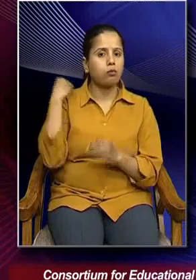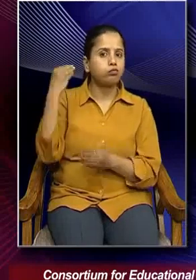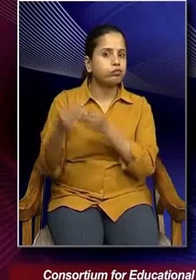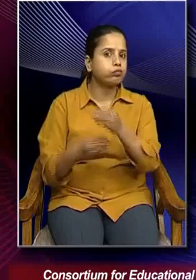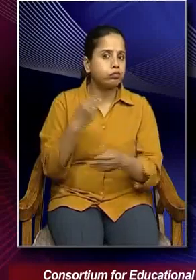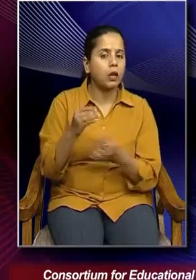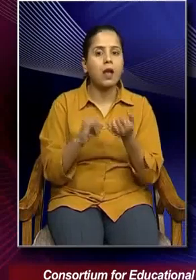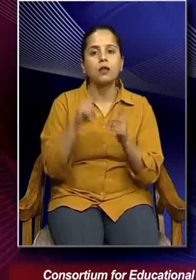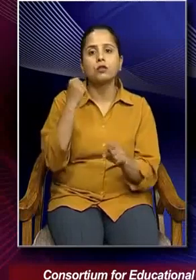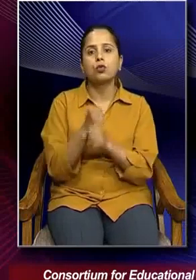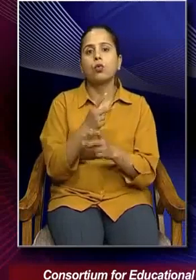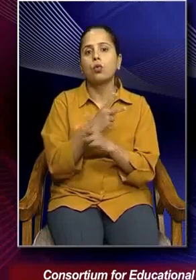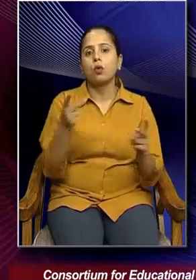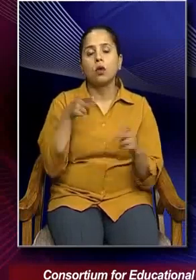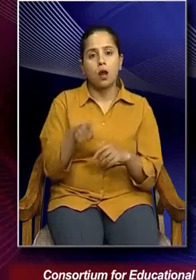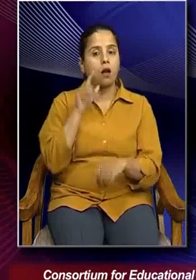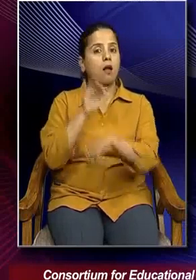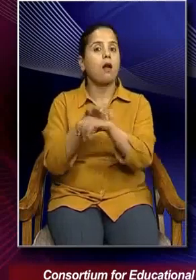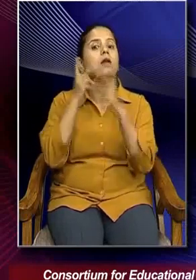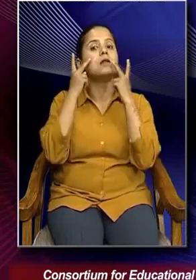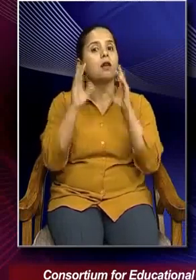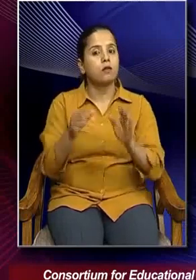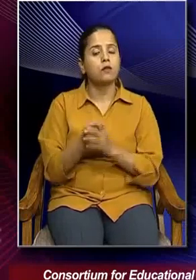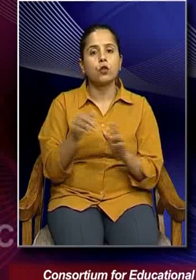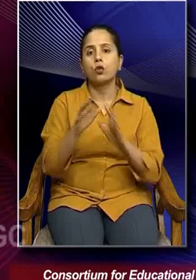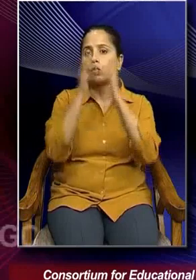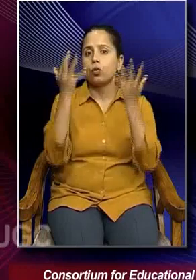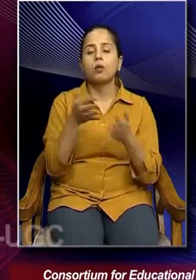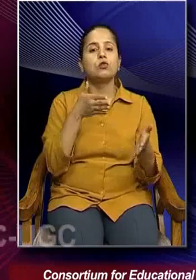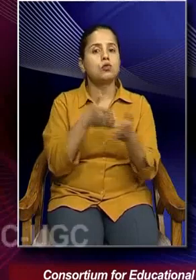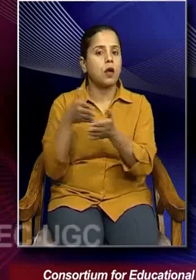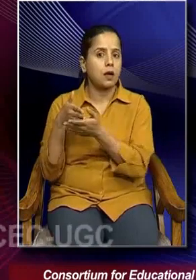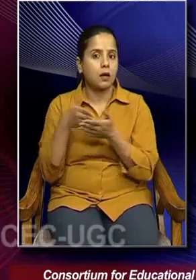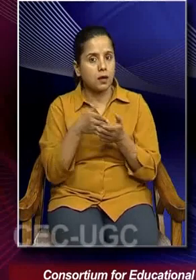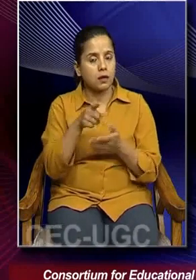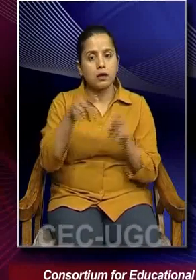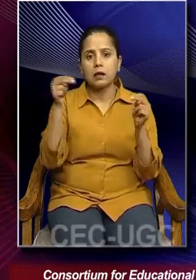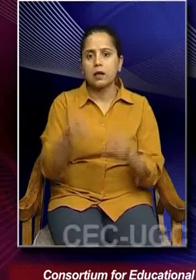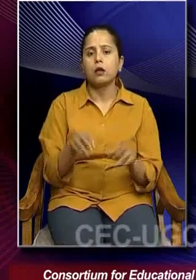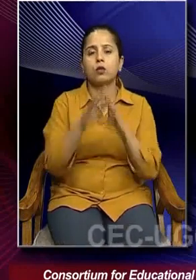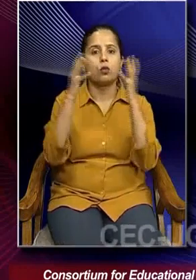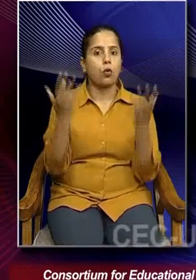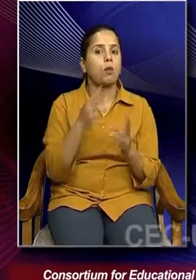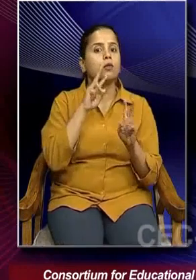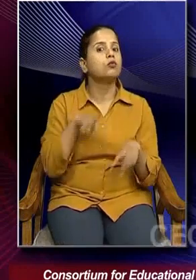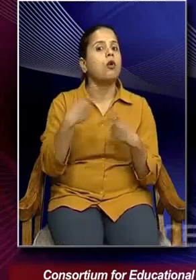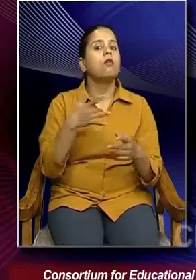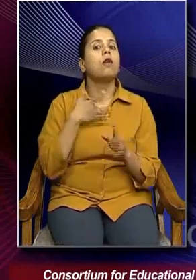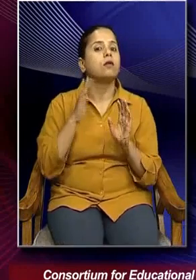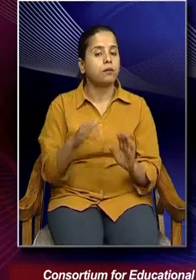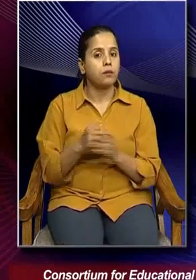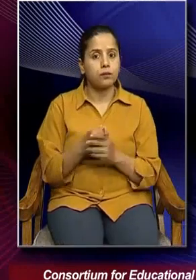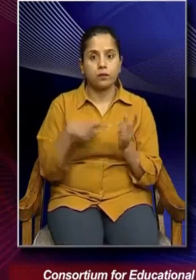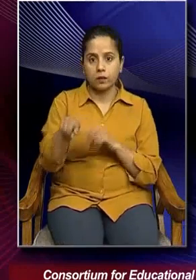the SDG goals, it was recognized that the global challenges need a global response. And so